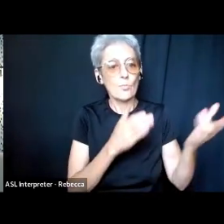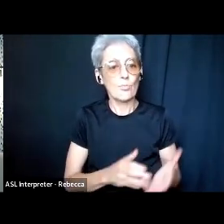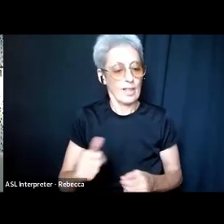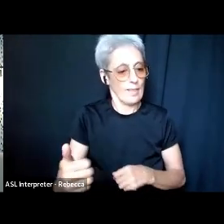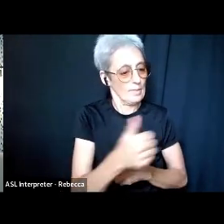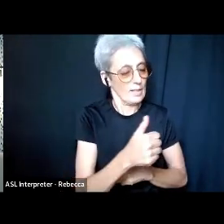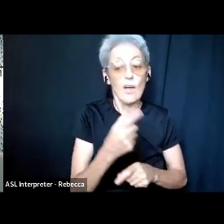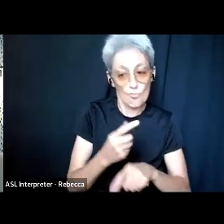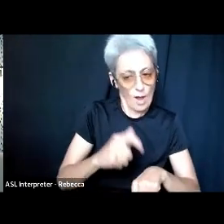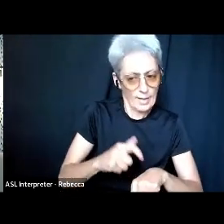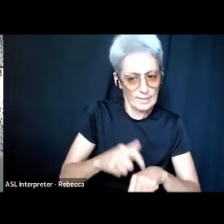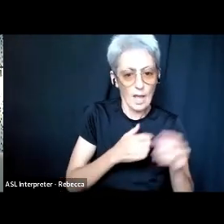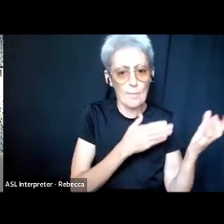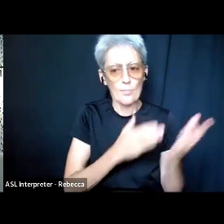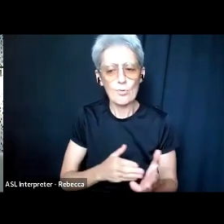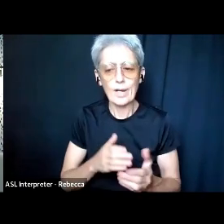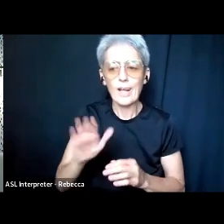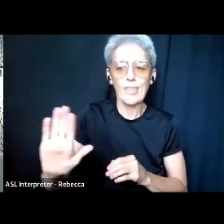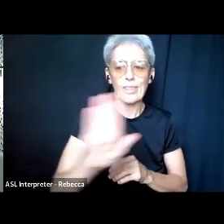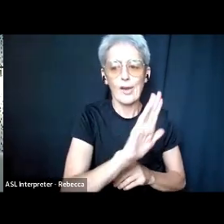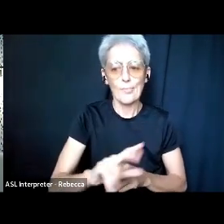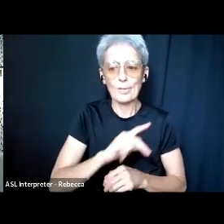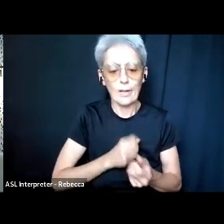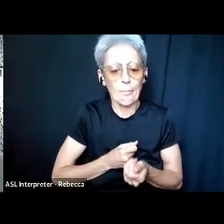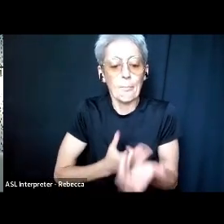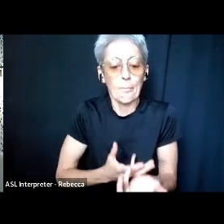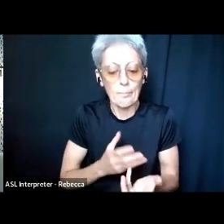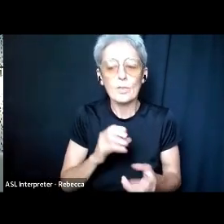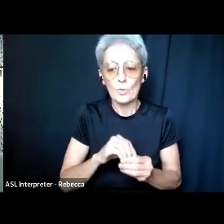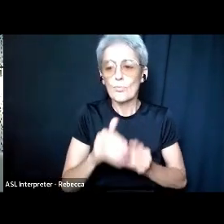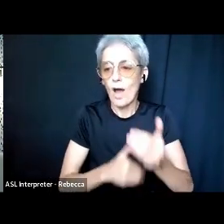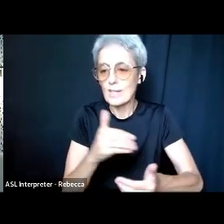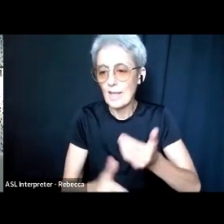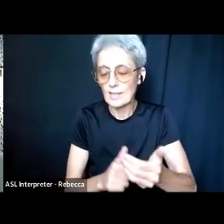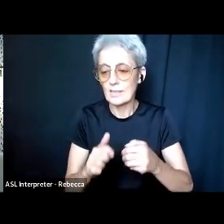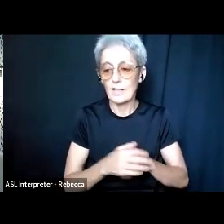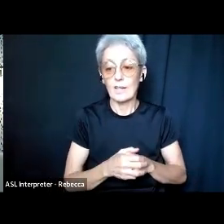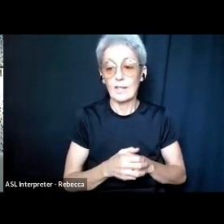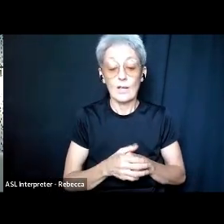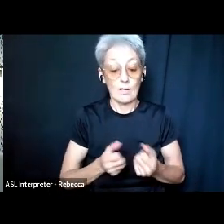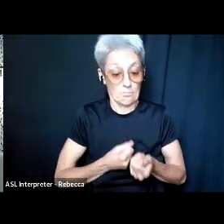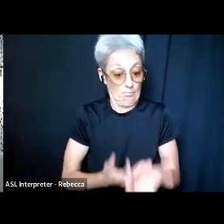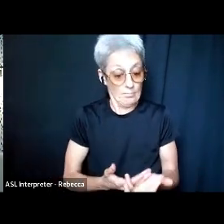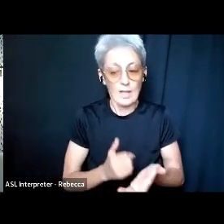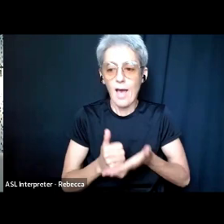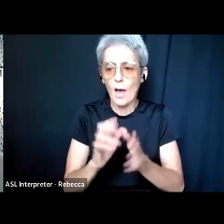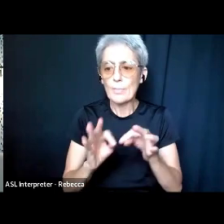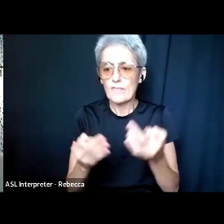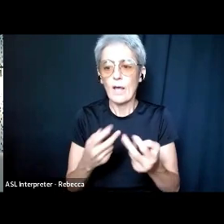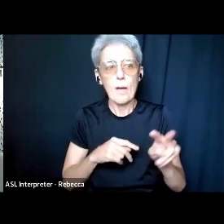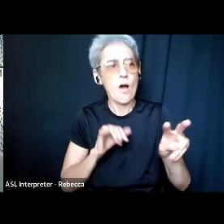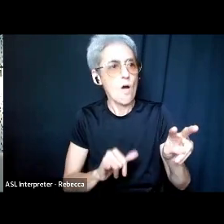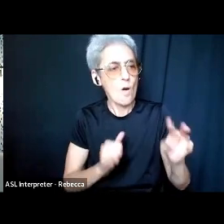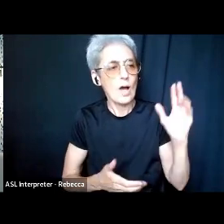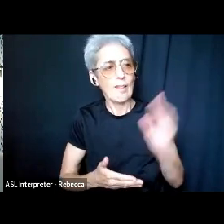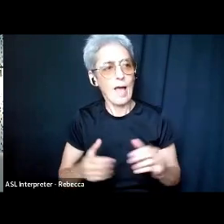the process to help families feel a little less scared and make things feel a little more normal and be able to connect